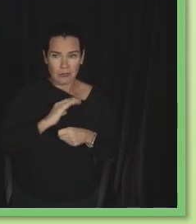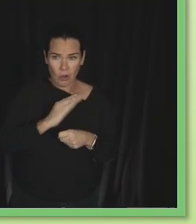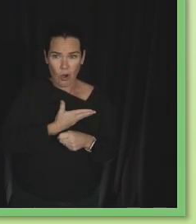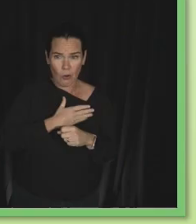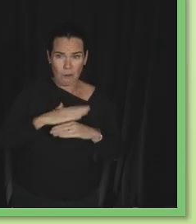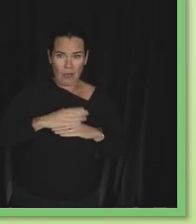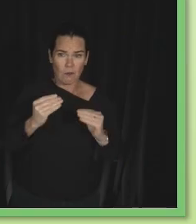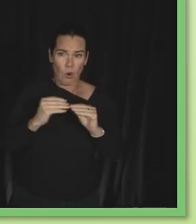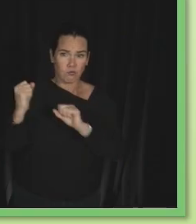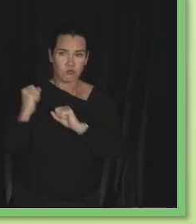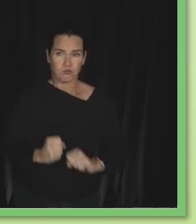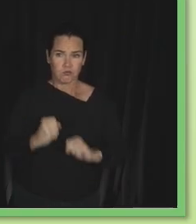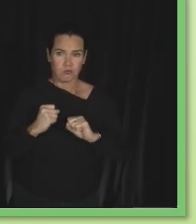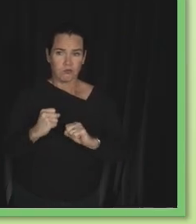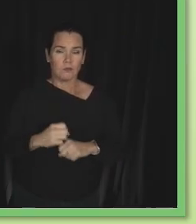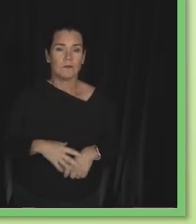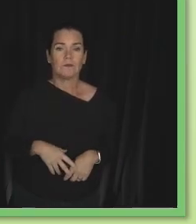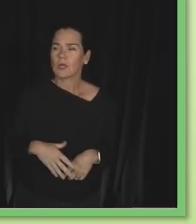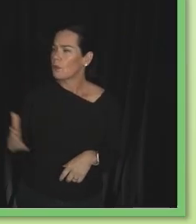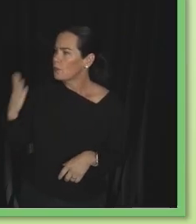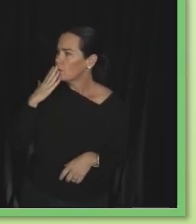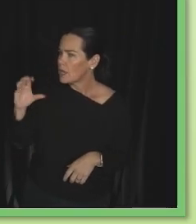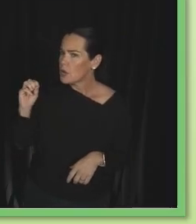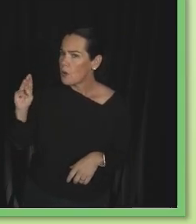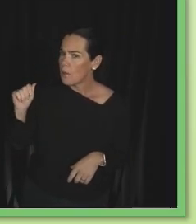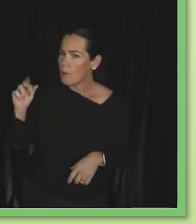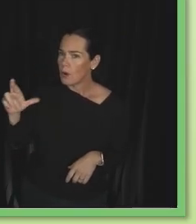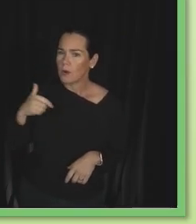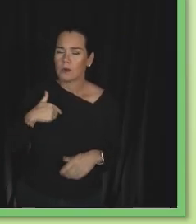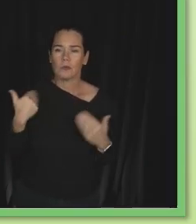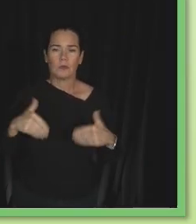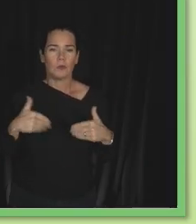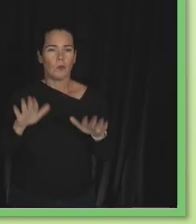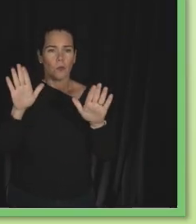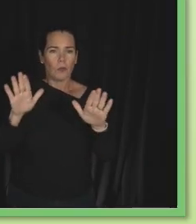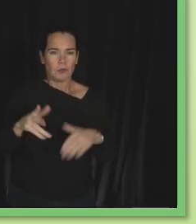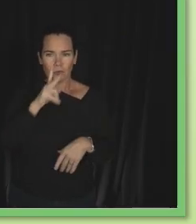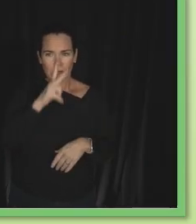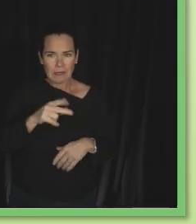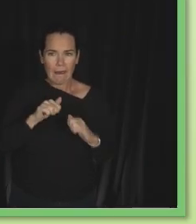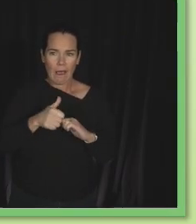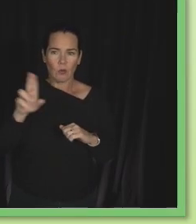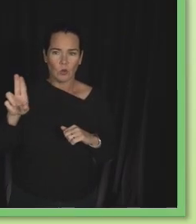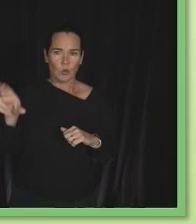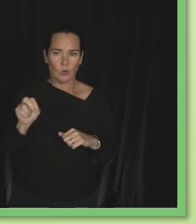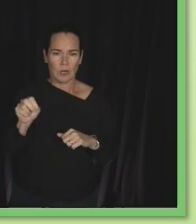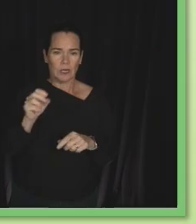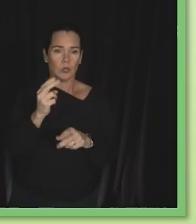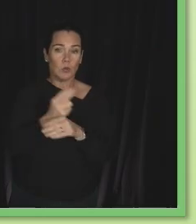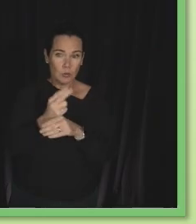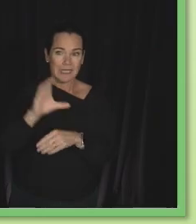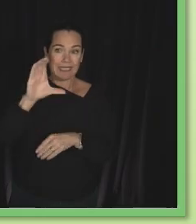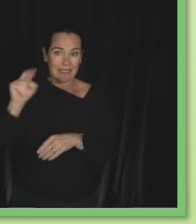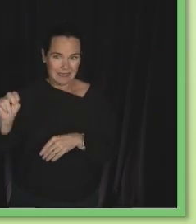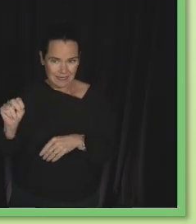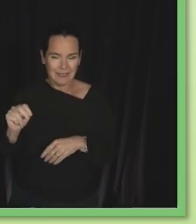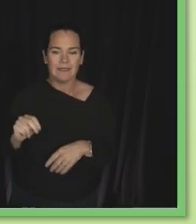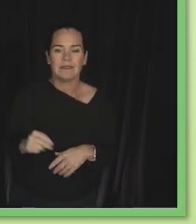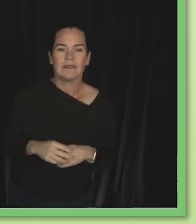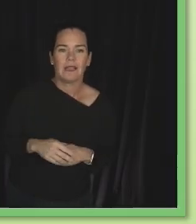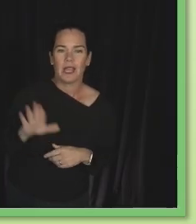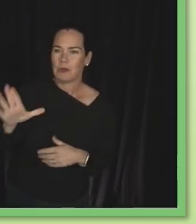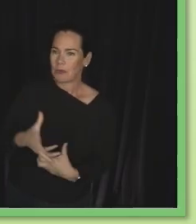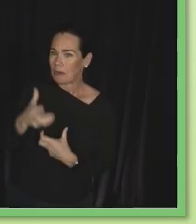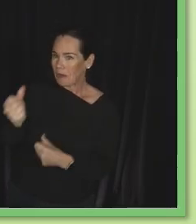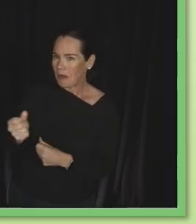you. Thank you so much, Omar. It's really amazing to see how United Nations is using cloud native and your confidence